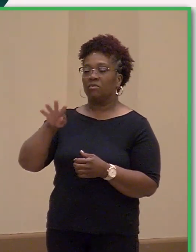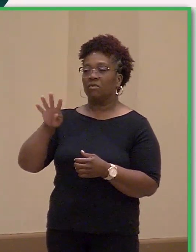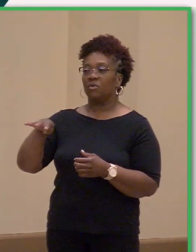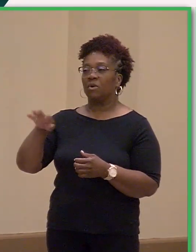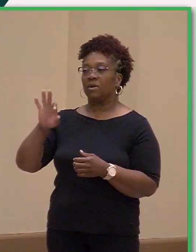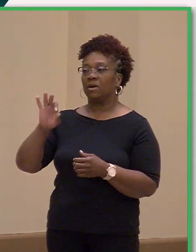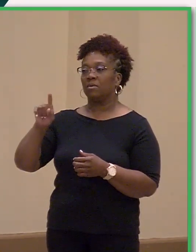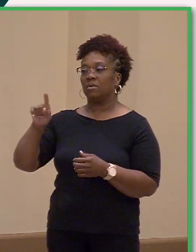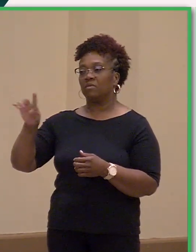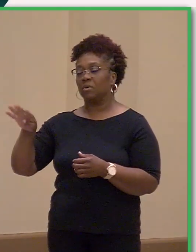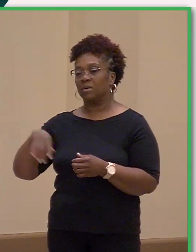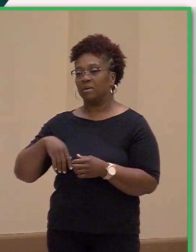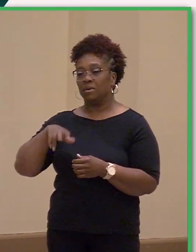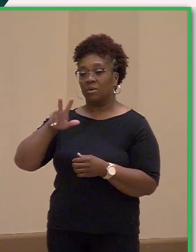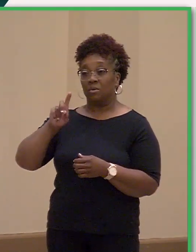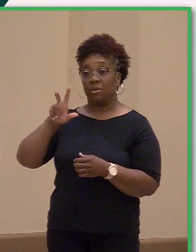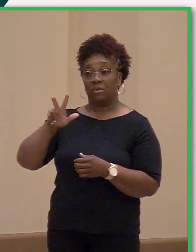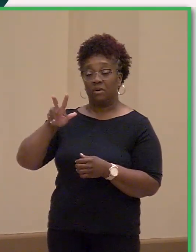313-444-9114,